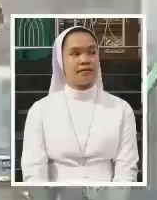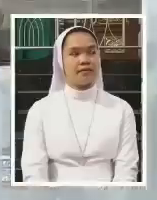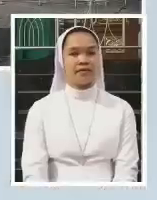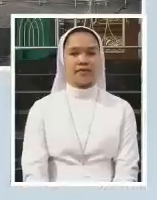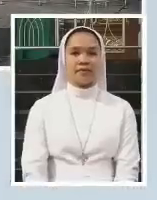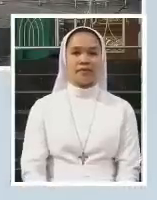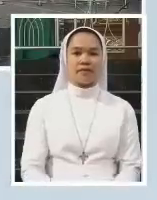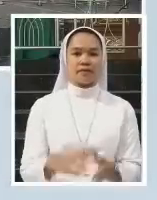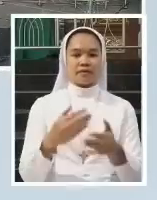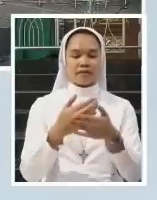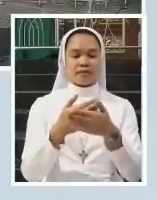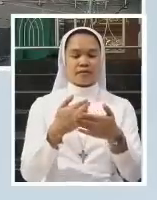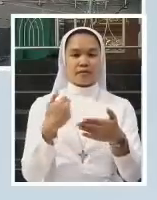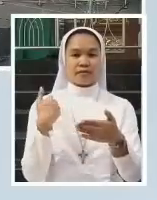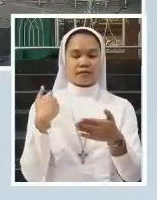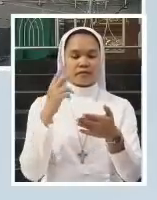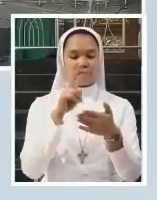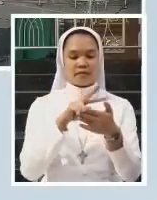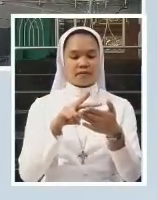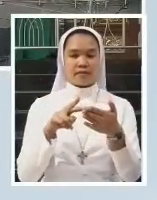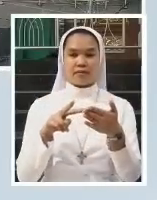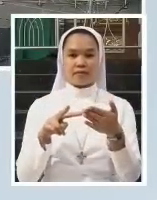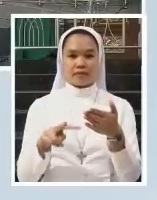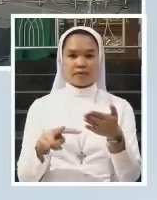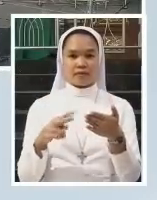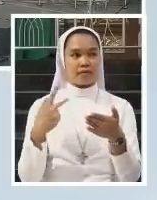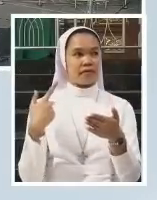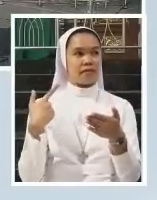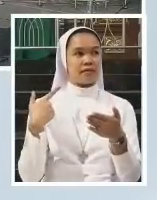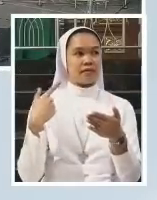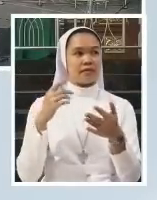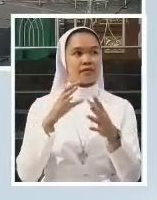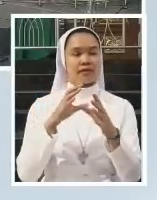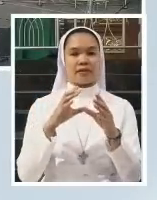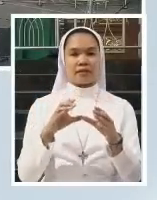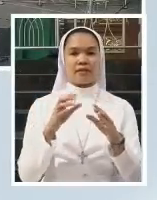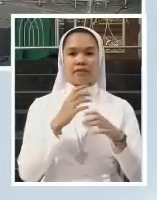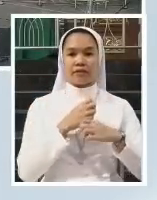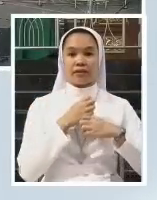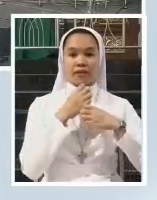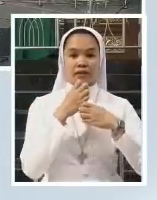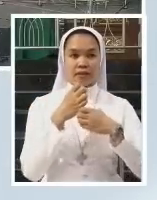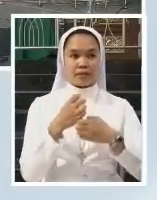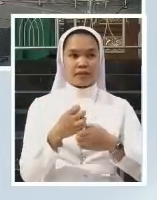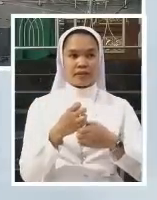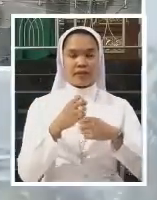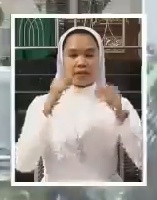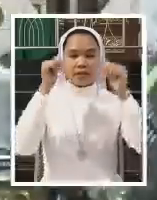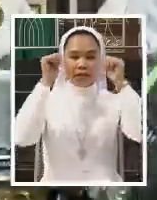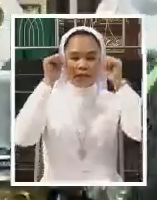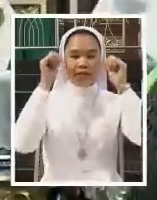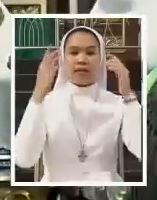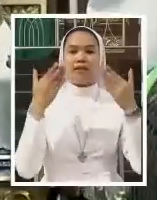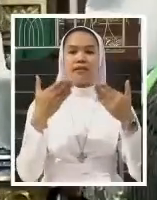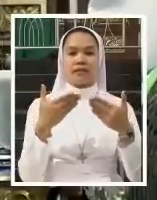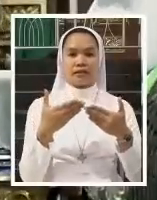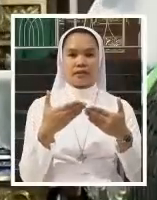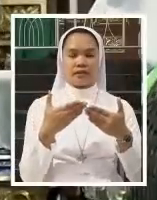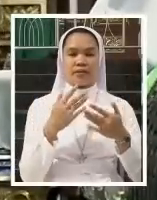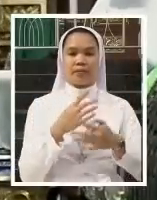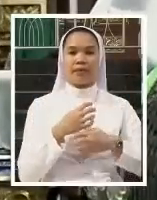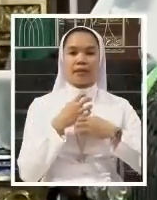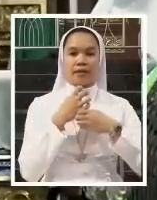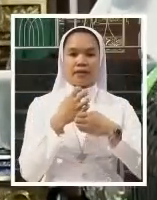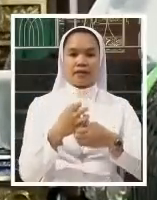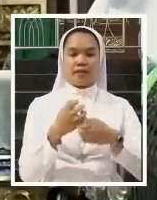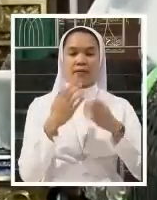Before I read this appointment, although our Chancellor has already expressed in the name of the Archdiocese the expression